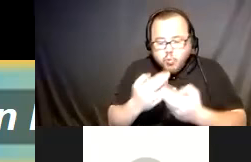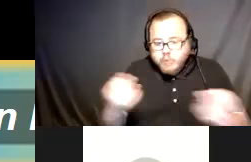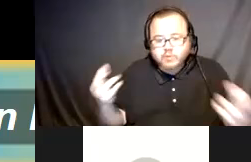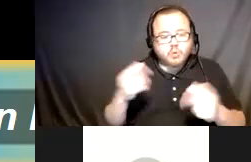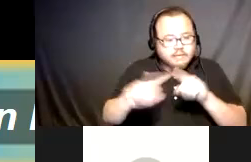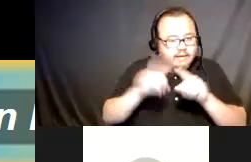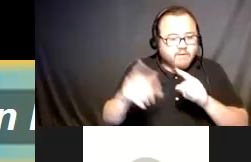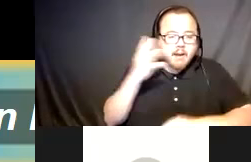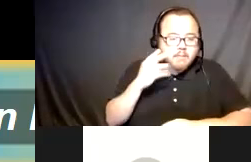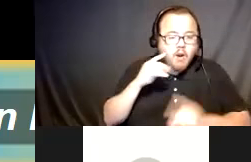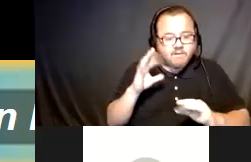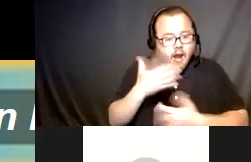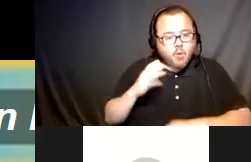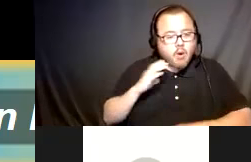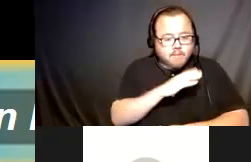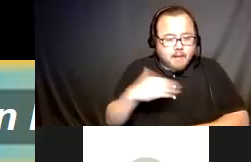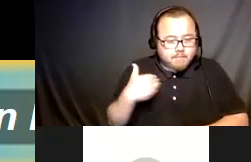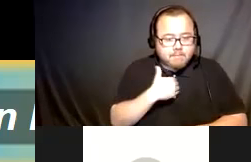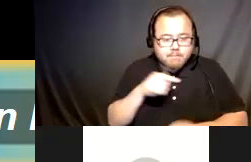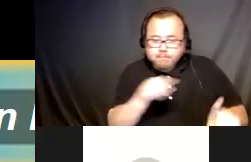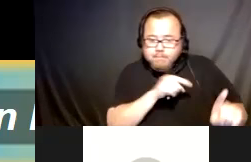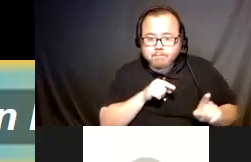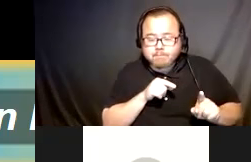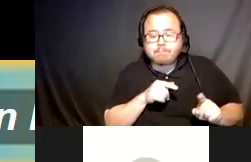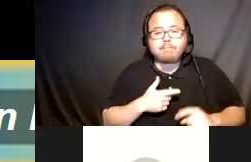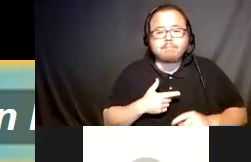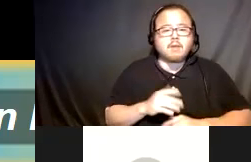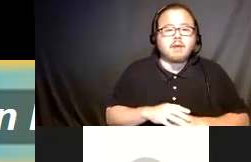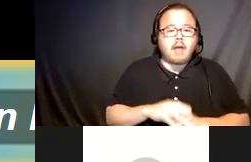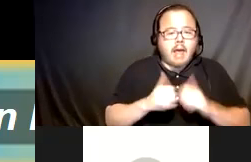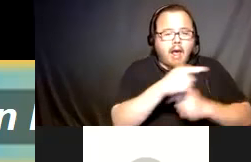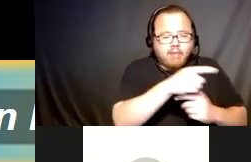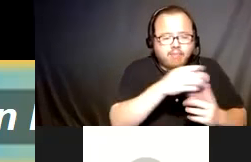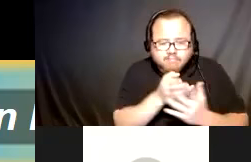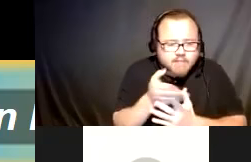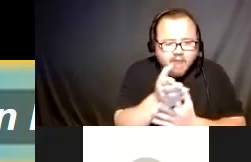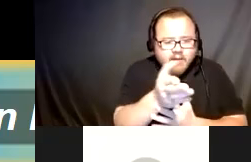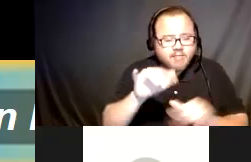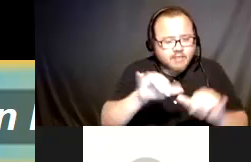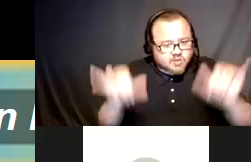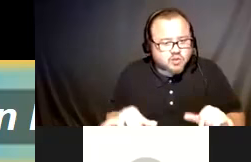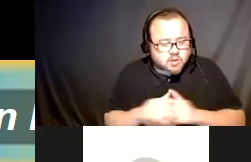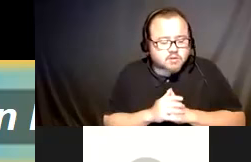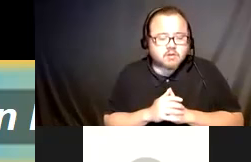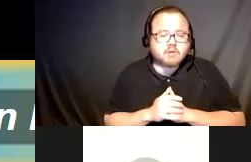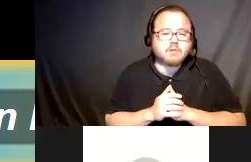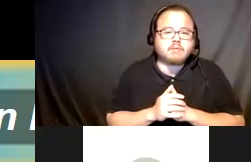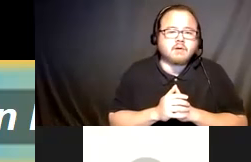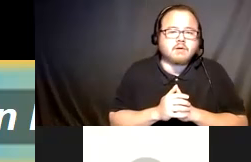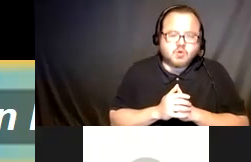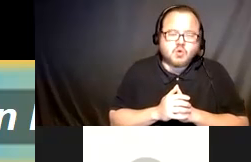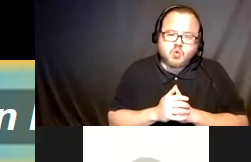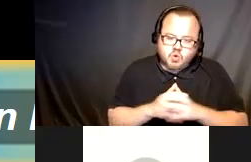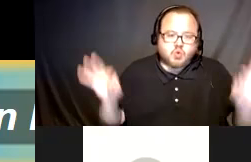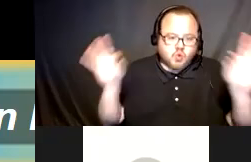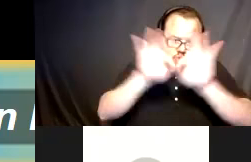experiences of our committee members have and how they've had to navigate the system has been a